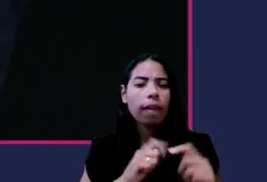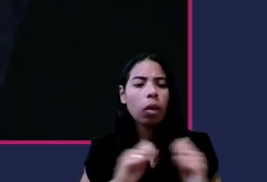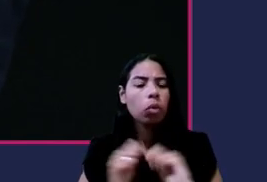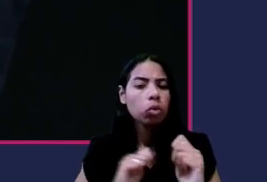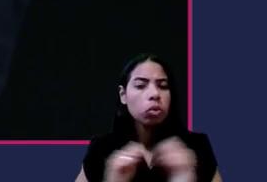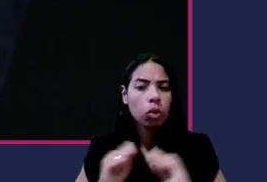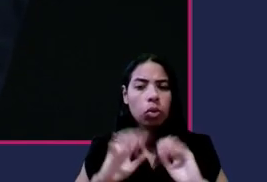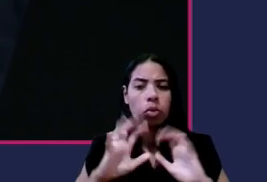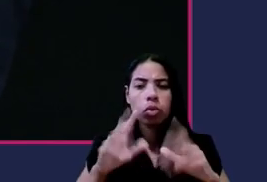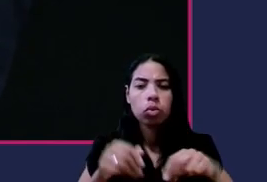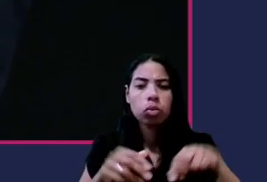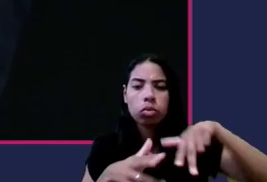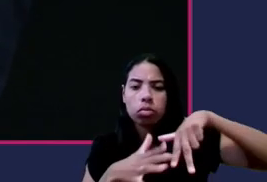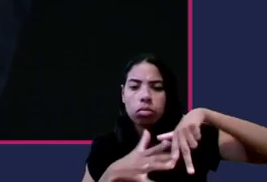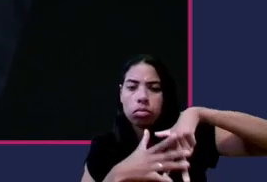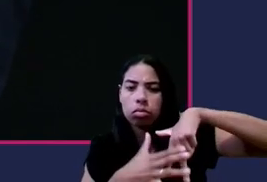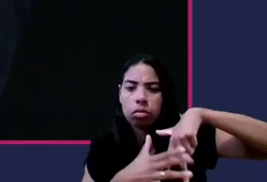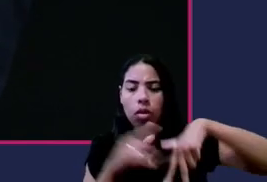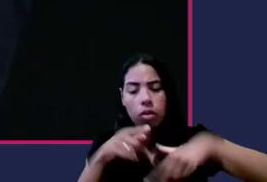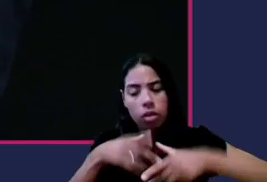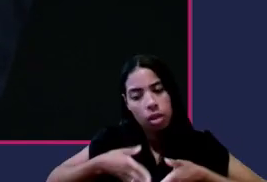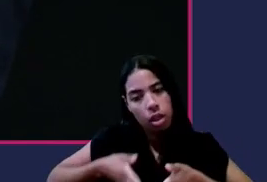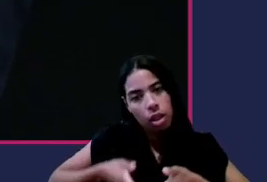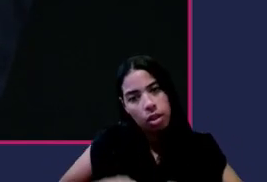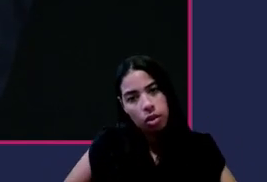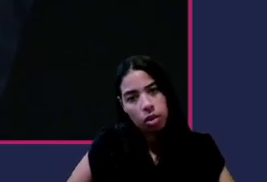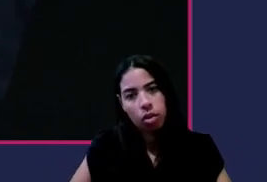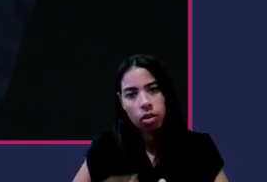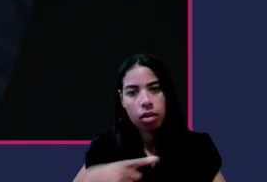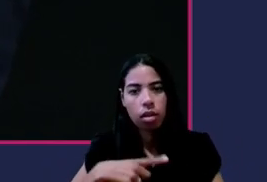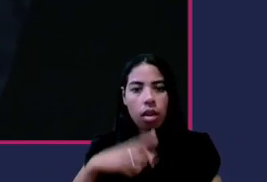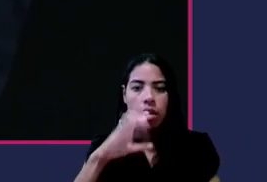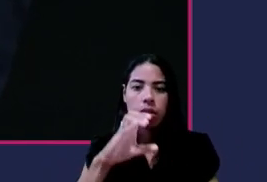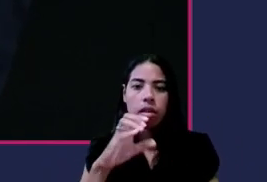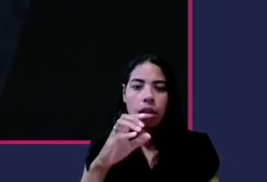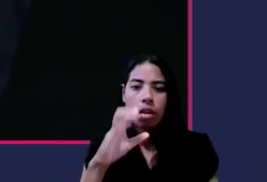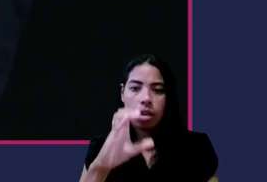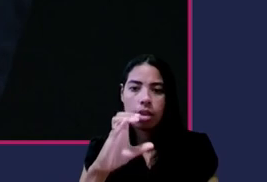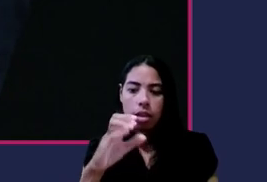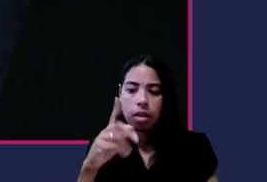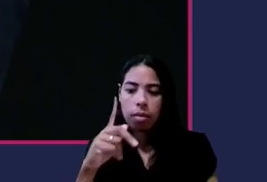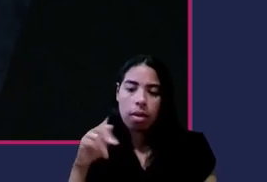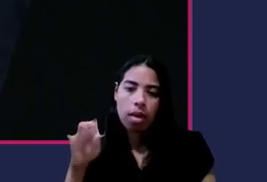And they have full control of their patients. So, for example, when you're born, you have their